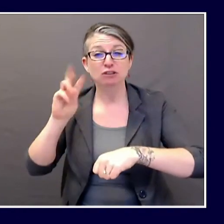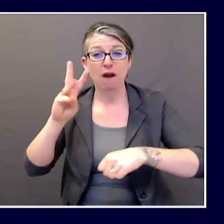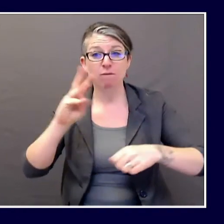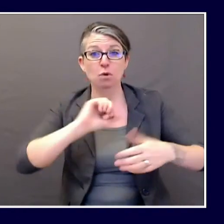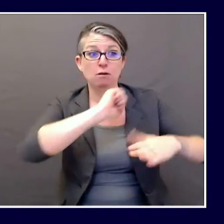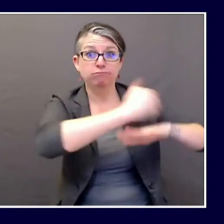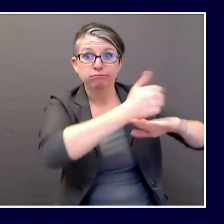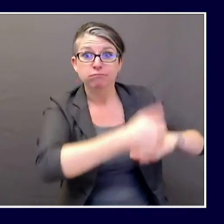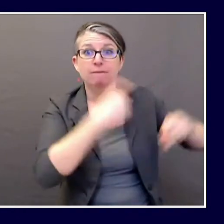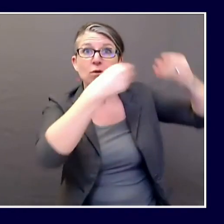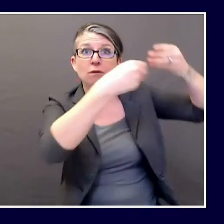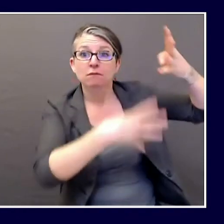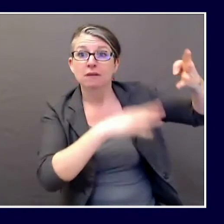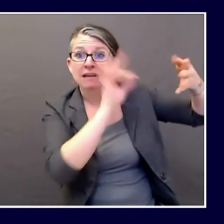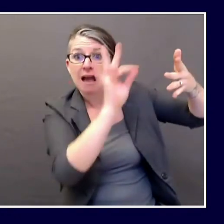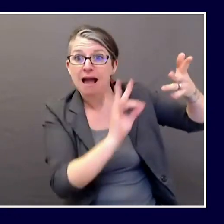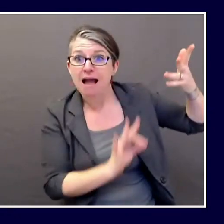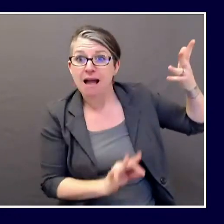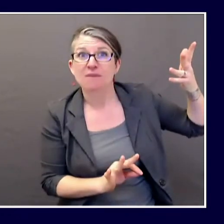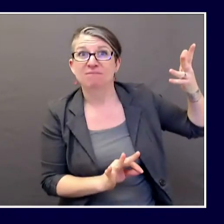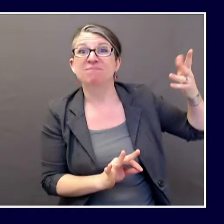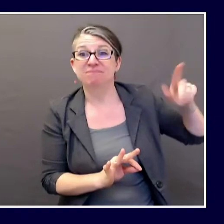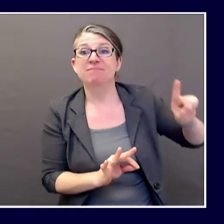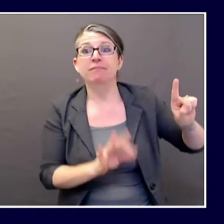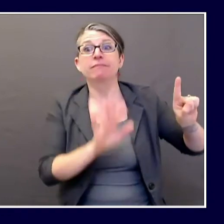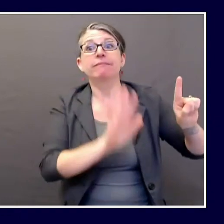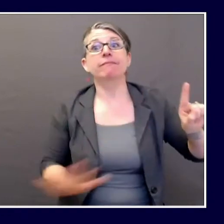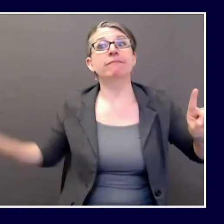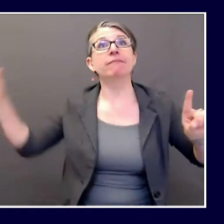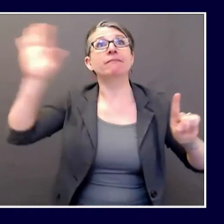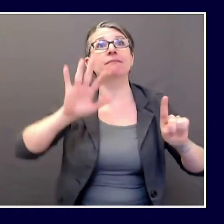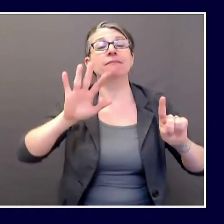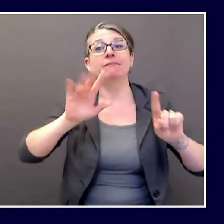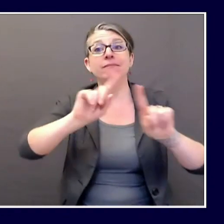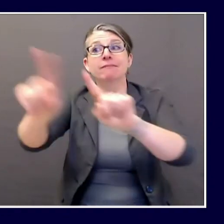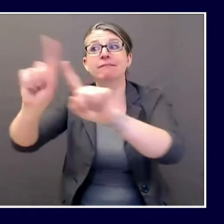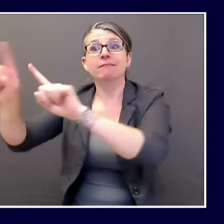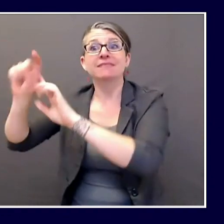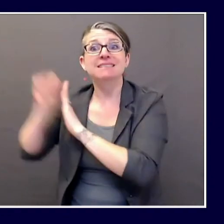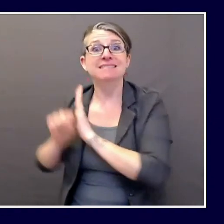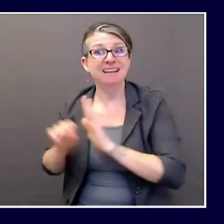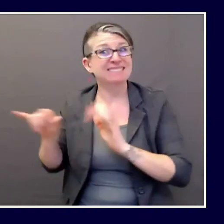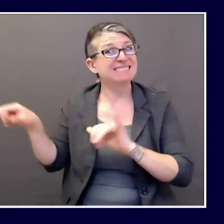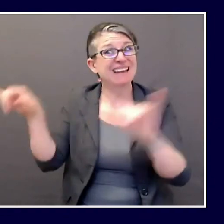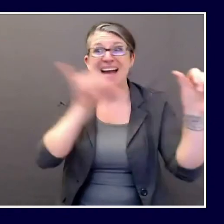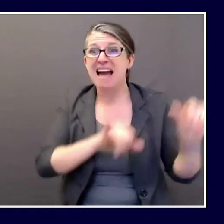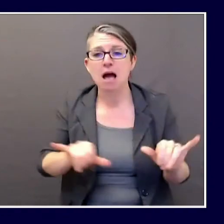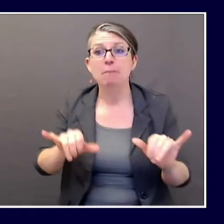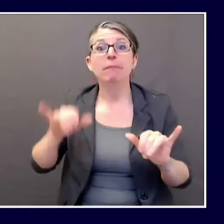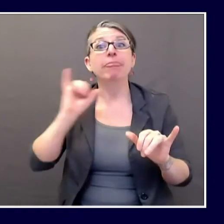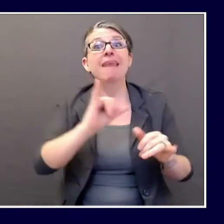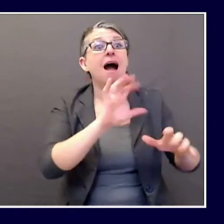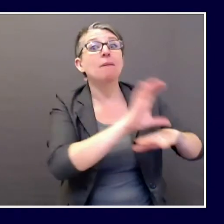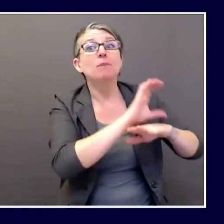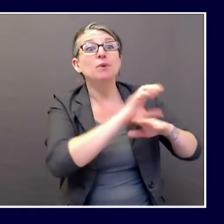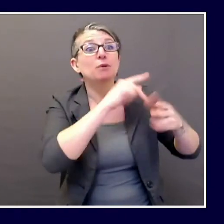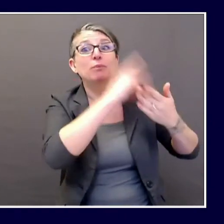of dosages had an outage yesterday evening. So the first time the system has gone offline in 6